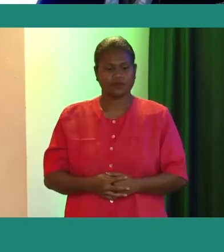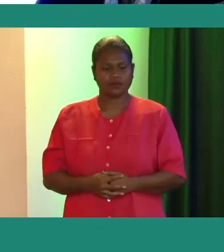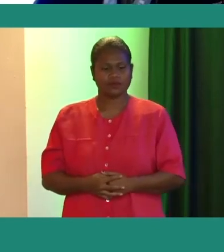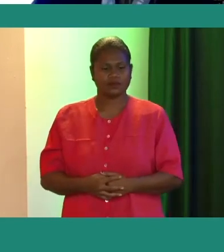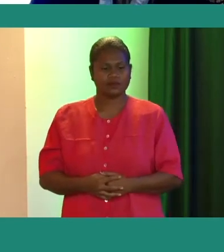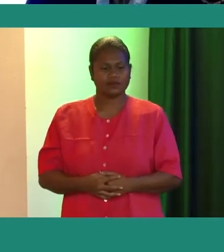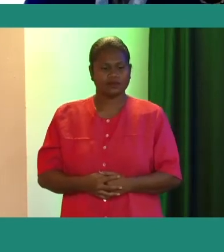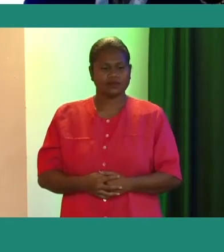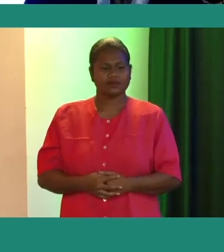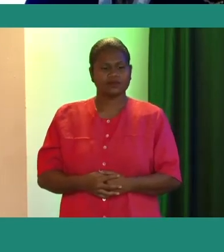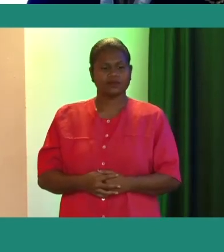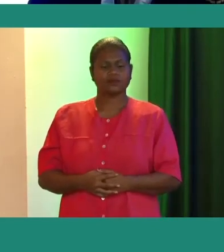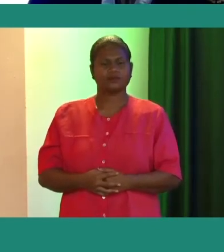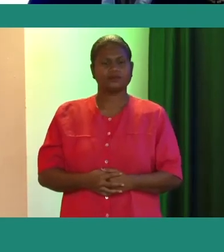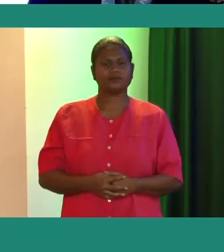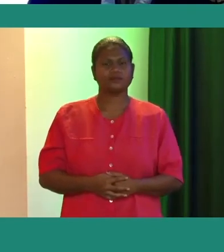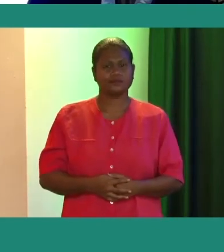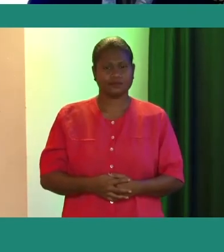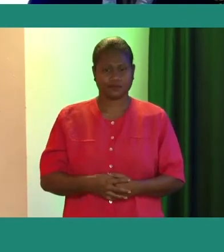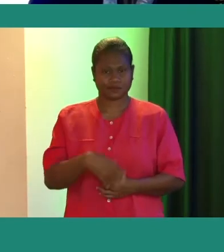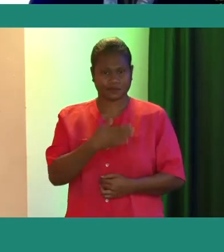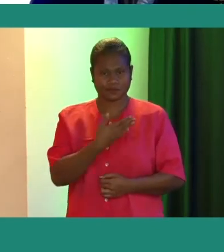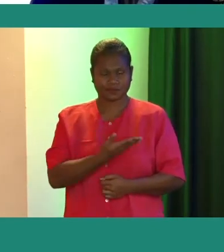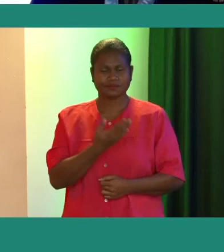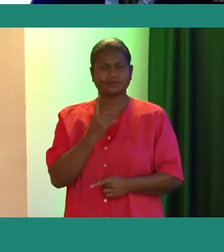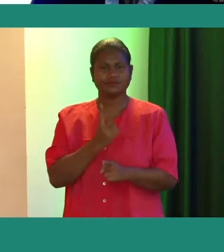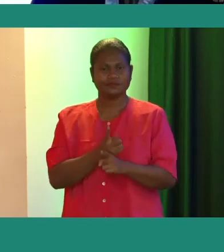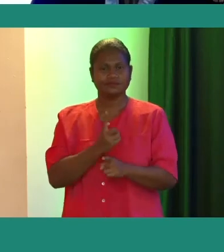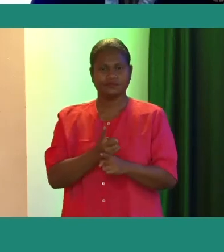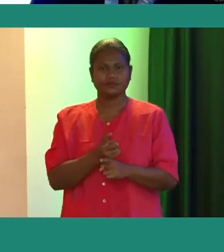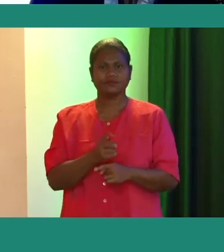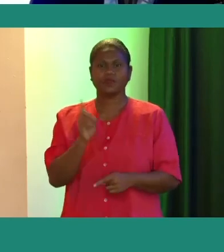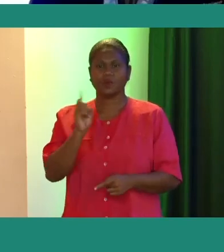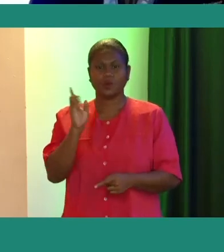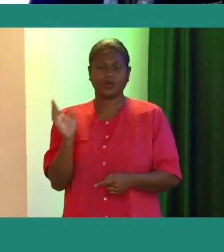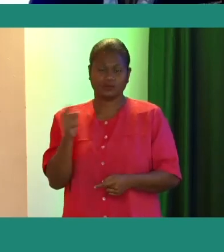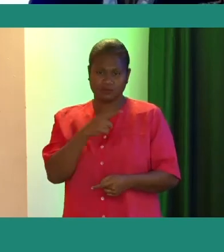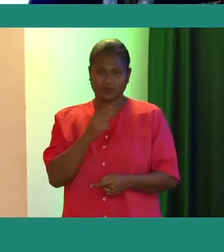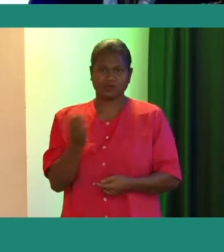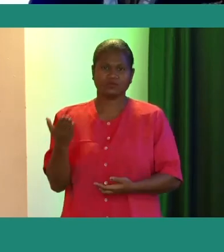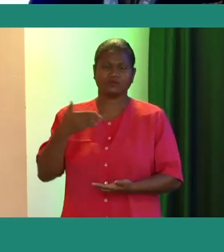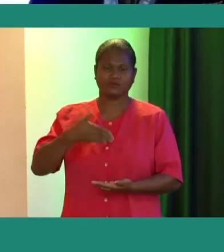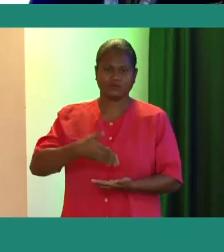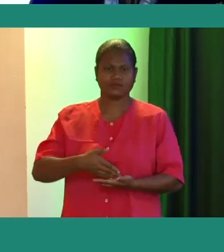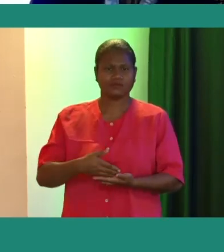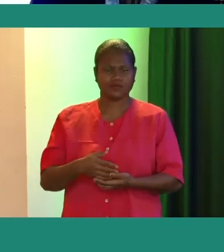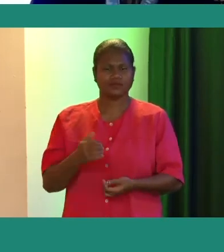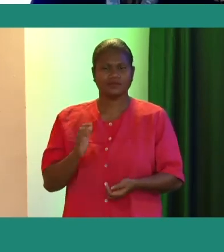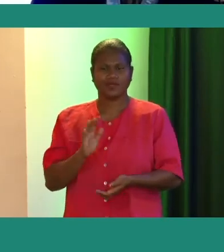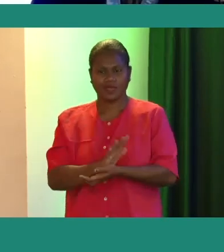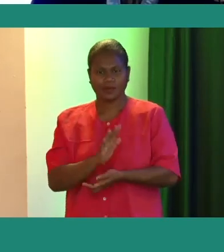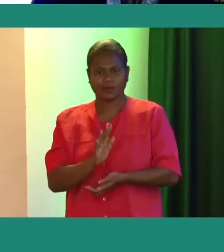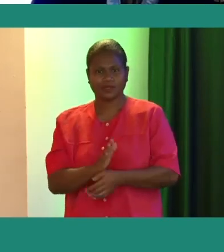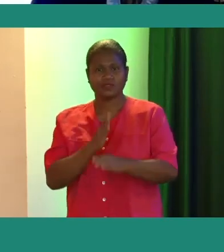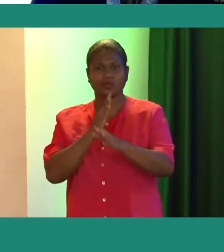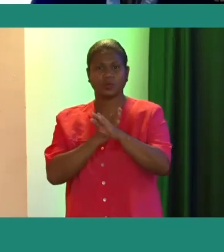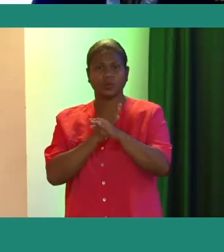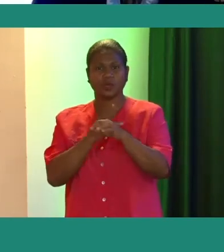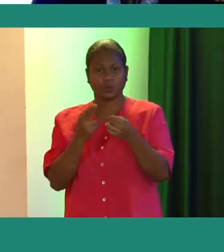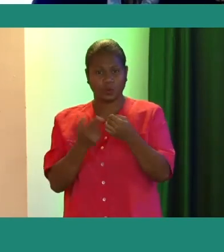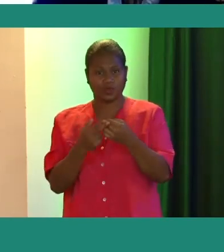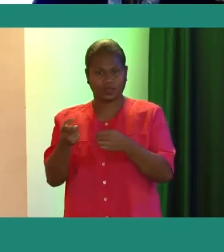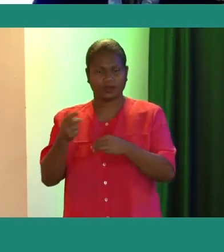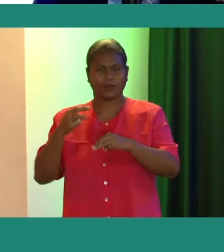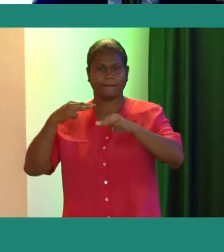Because, and just touching on what you said, that, we would be more than happy to work with you, Emmanuel, because I think that a lot of